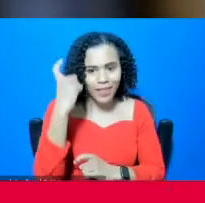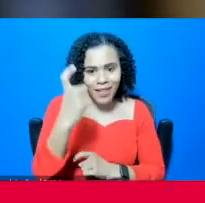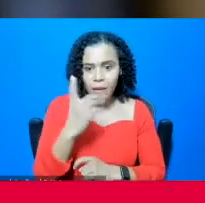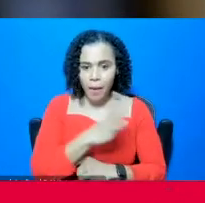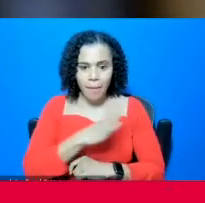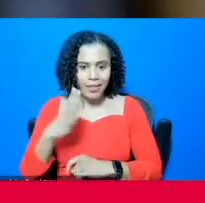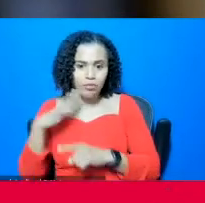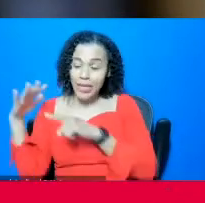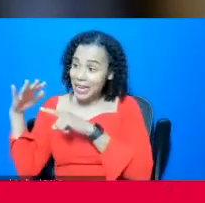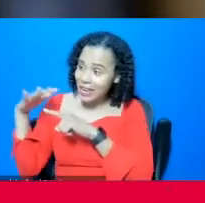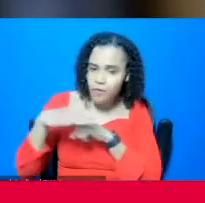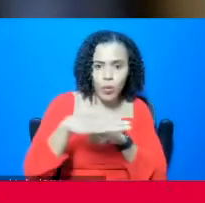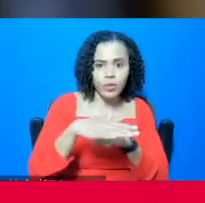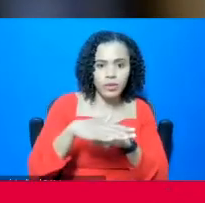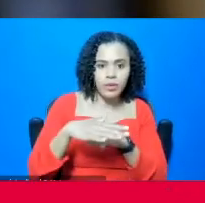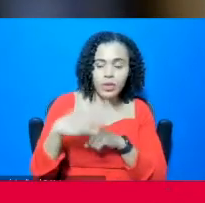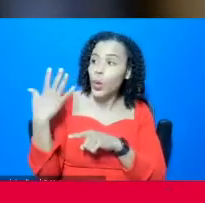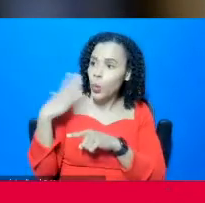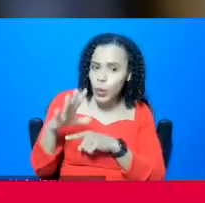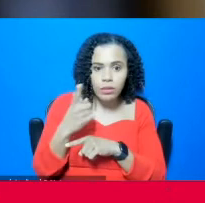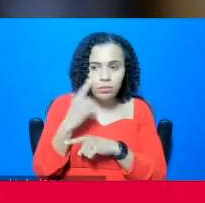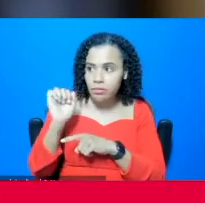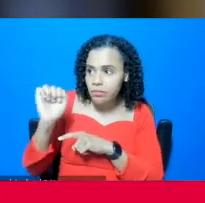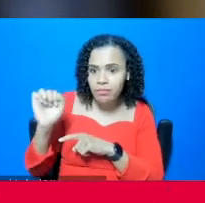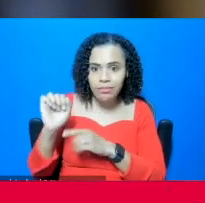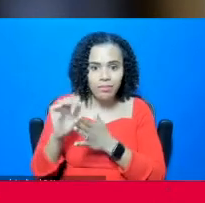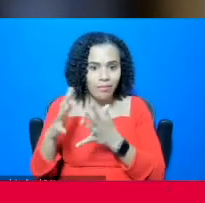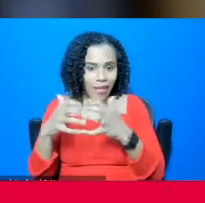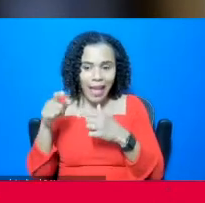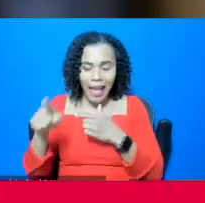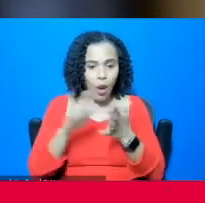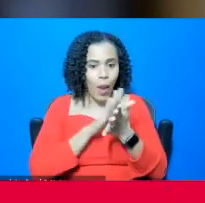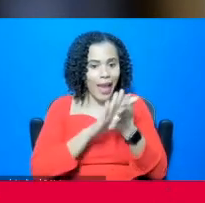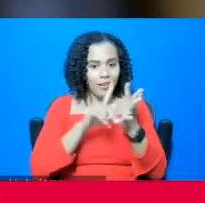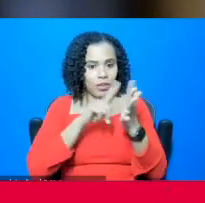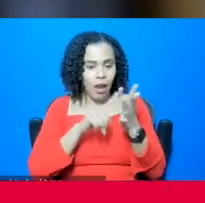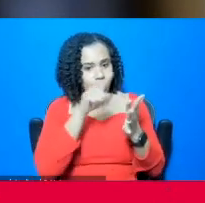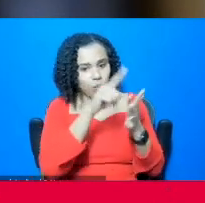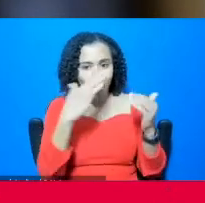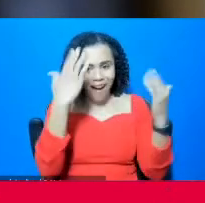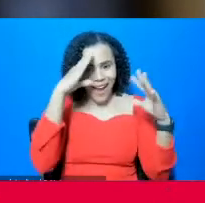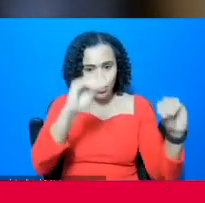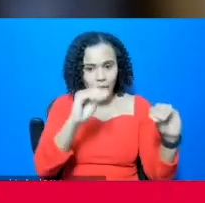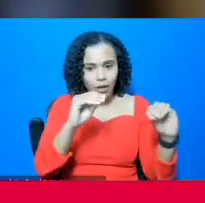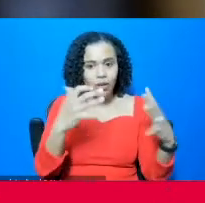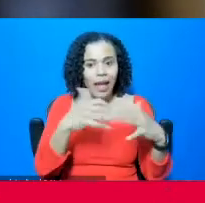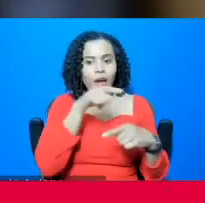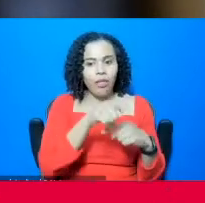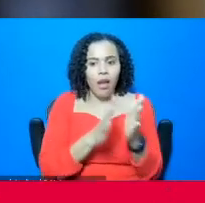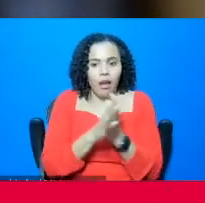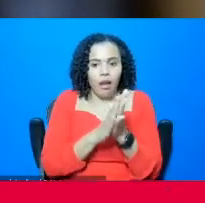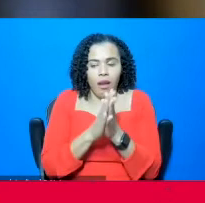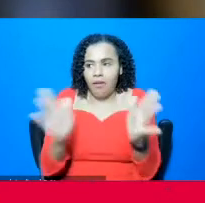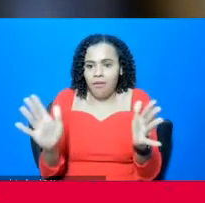industrial complex. We need to look at how HEIs distance themselves from their actions. What they do, so, you